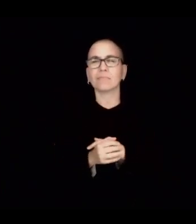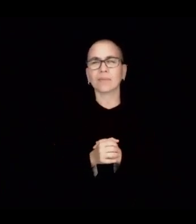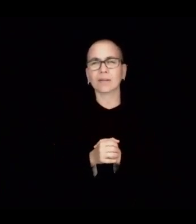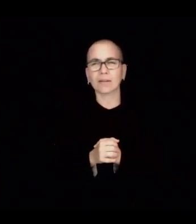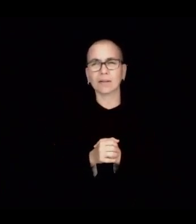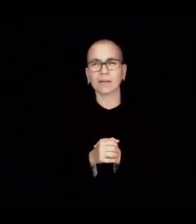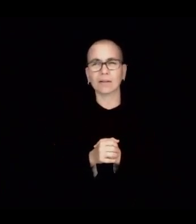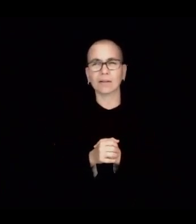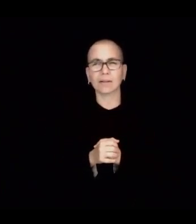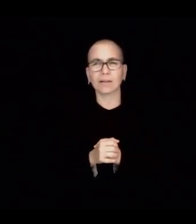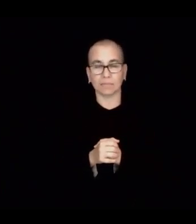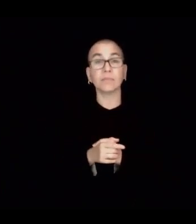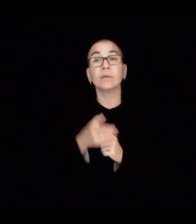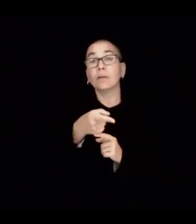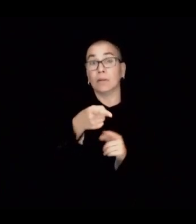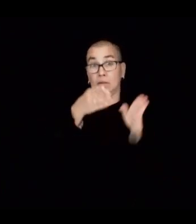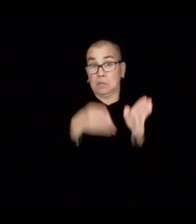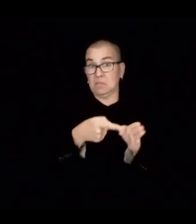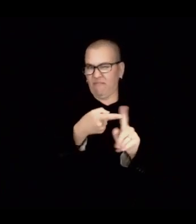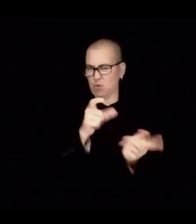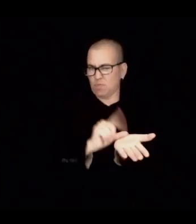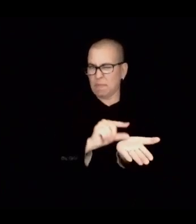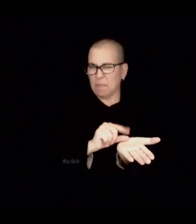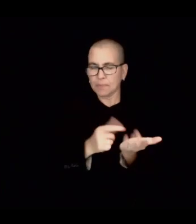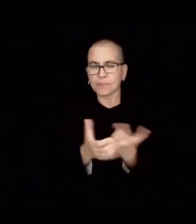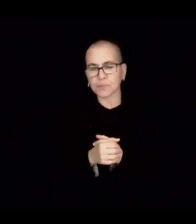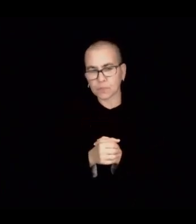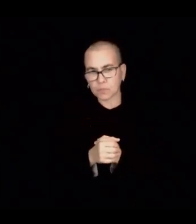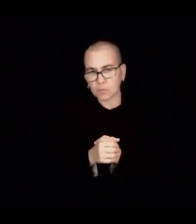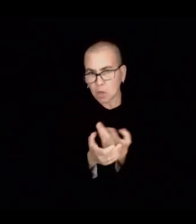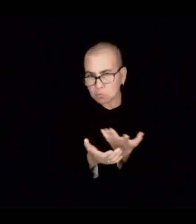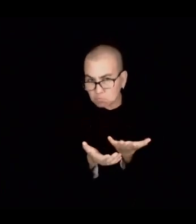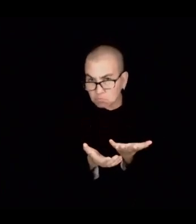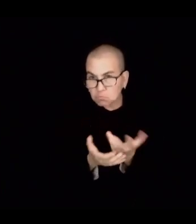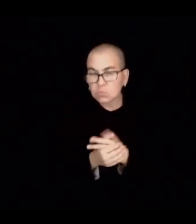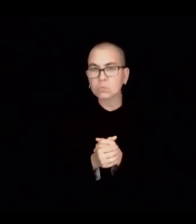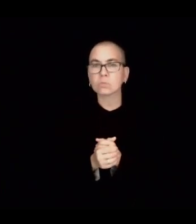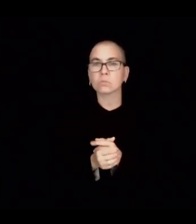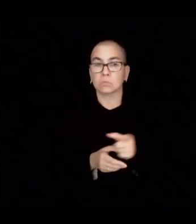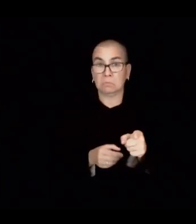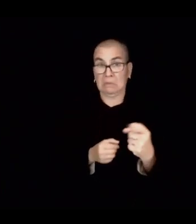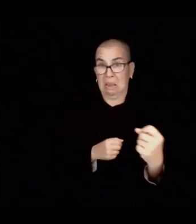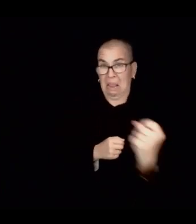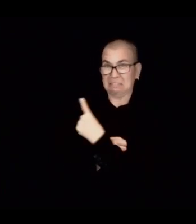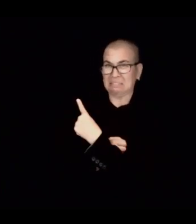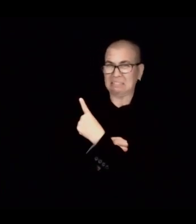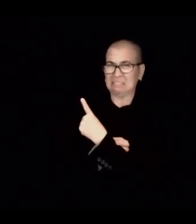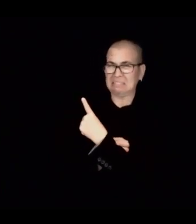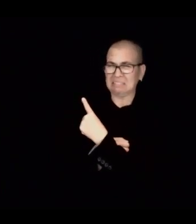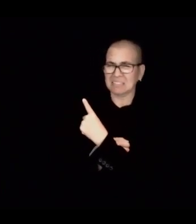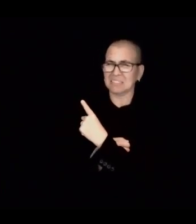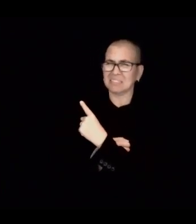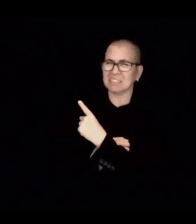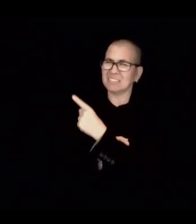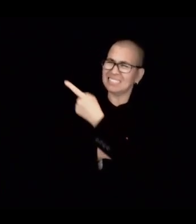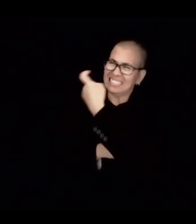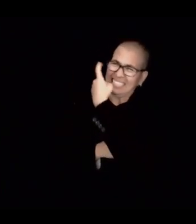open. Yeah, thanks. Quick fact-checking question for my actual question. Those numbers you gave on testing rates